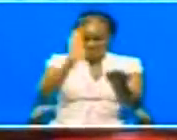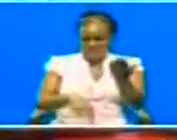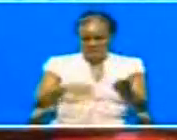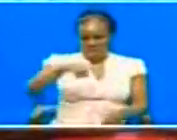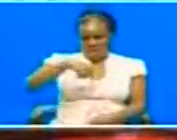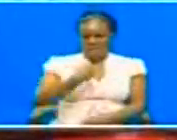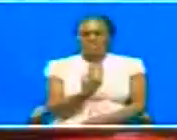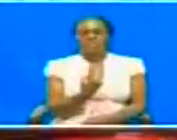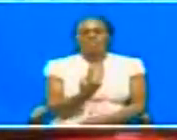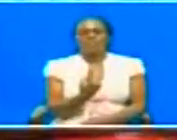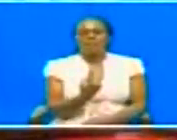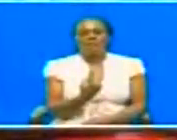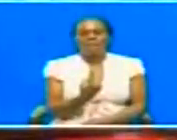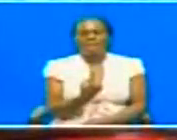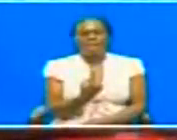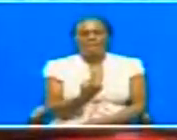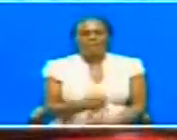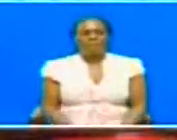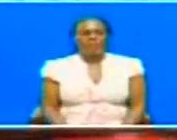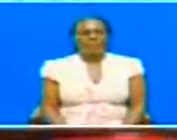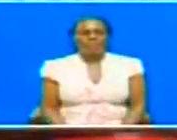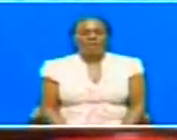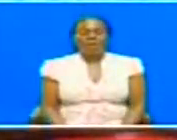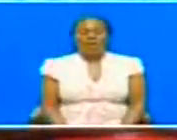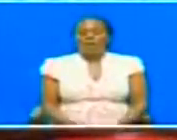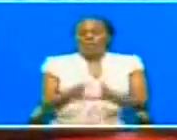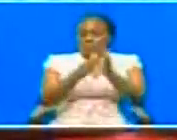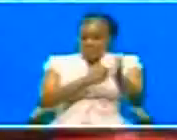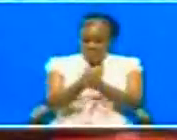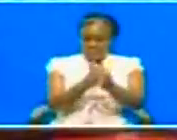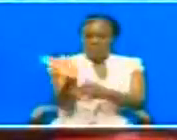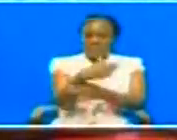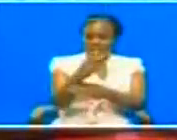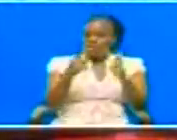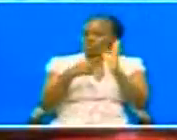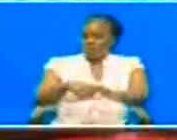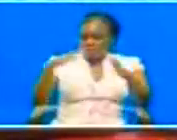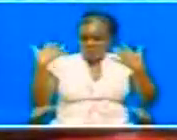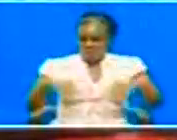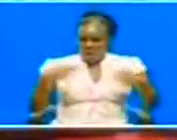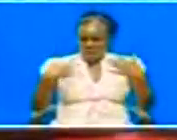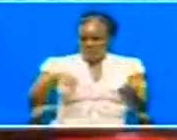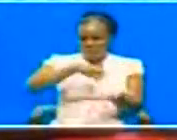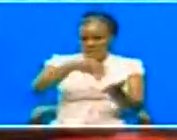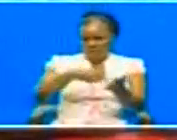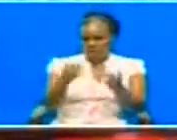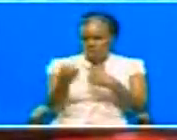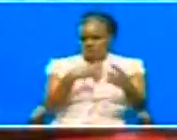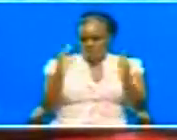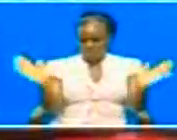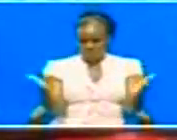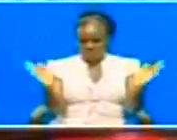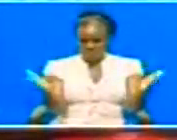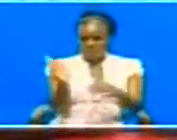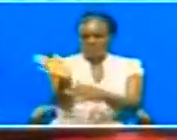Much. Wow. What an inspiration. What a Thursday. What a show. This is what we mean when we talk about